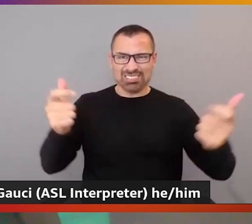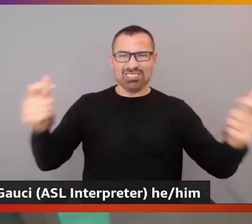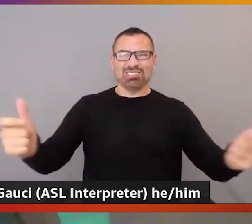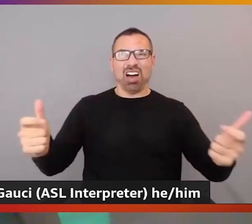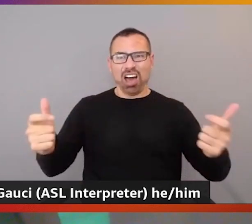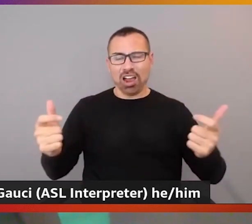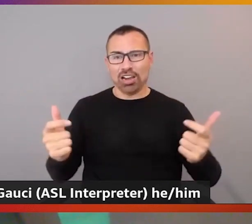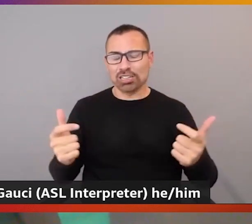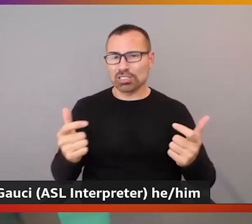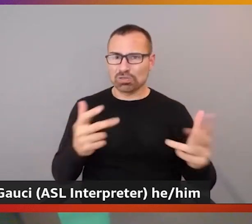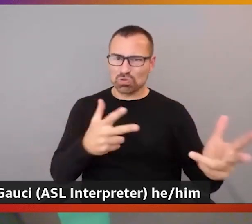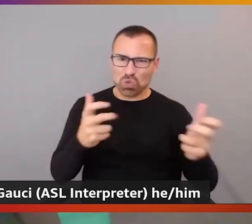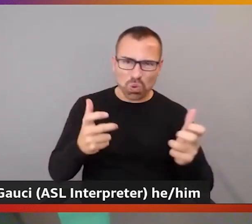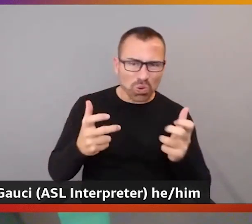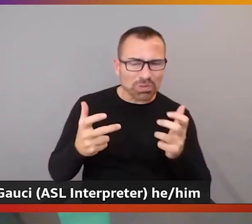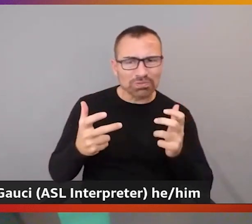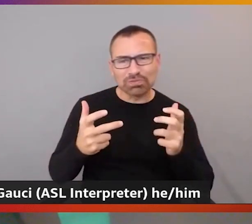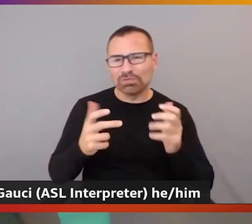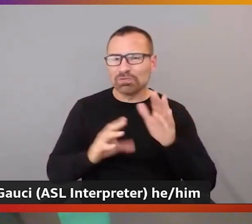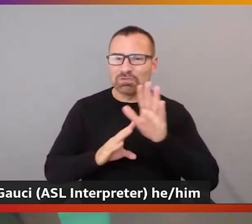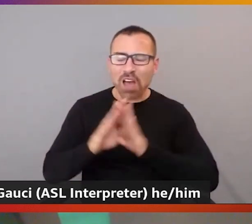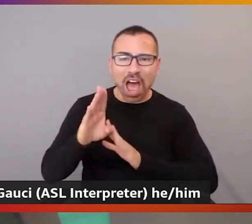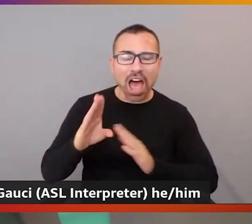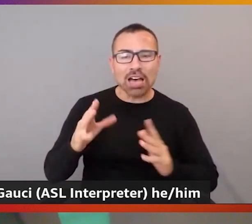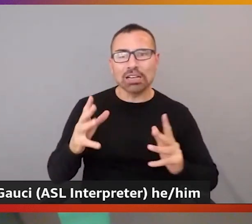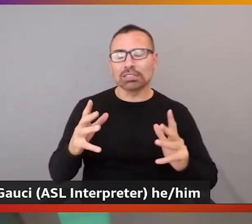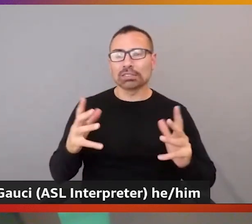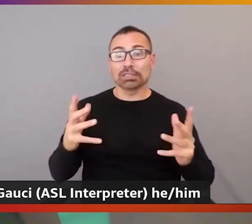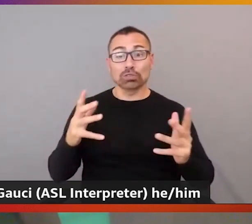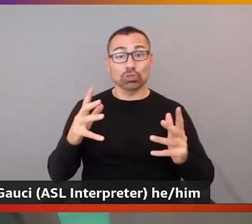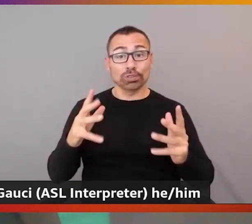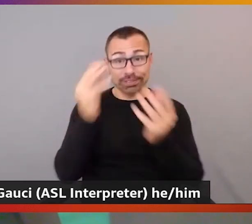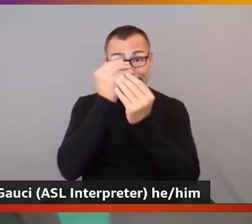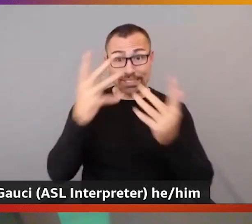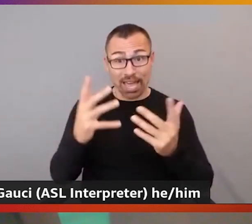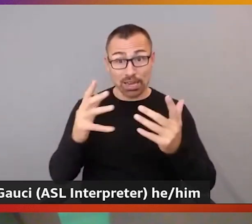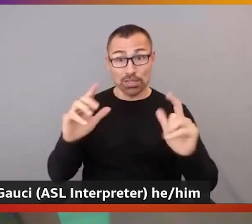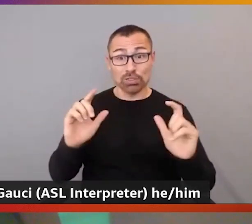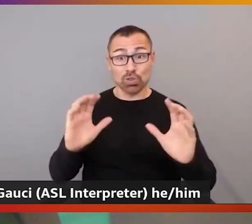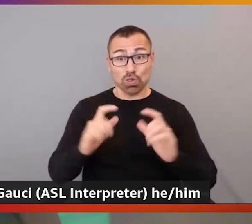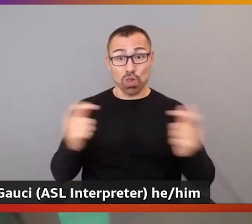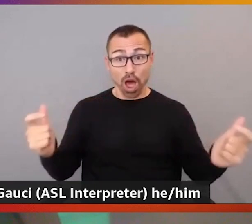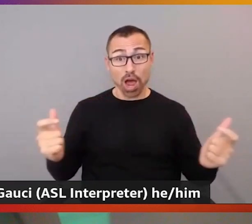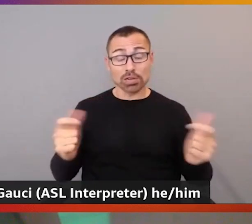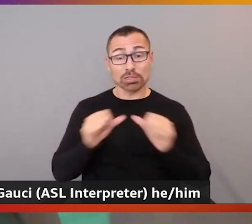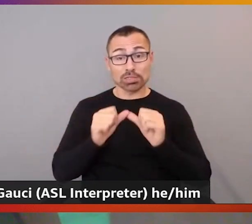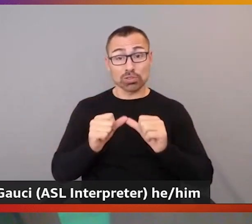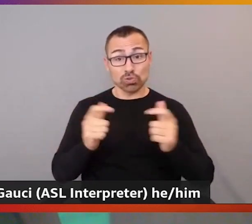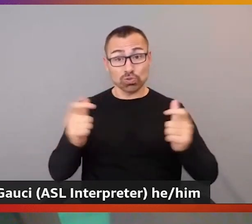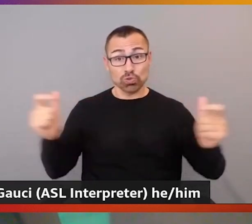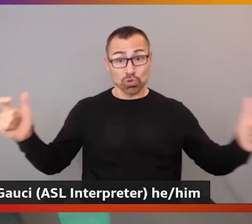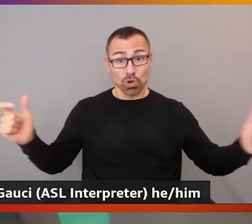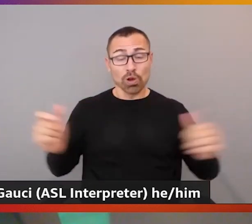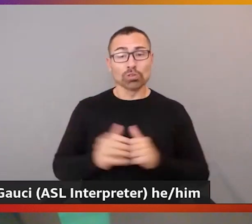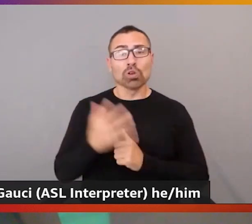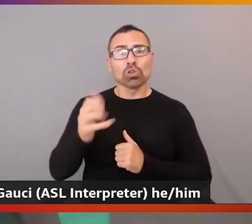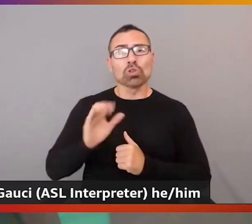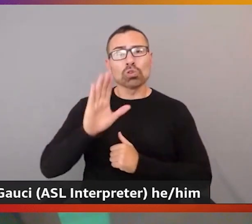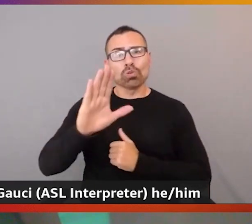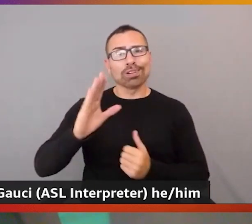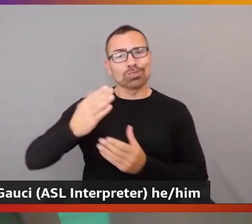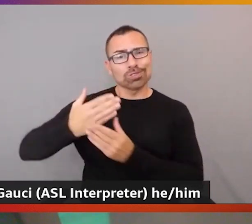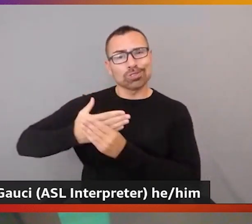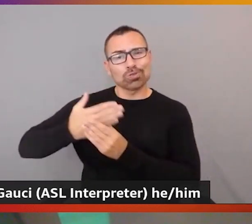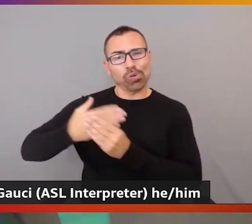are large and they keep growing, and so you want your file storage solution to automatically scale to meet the performance needs